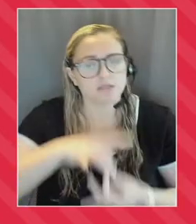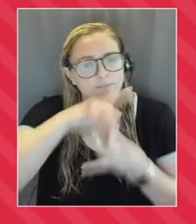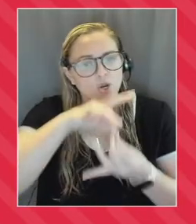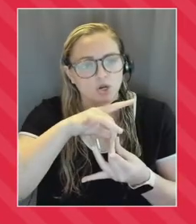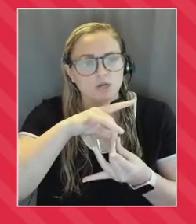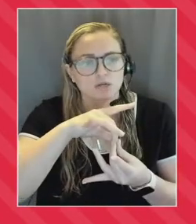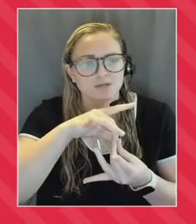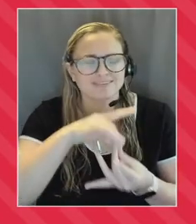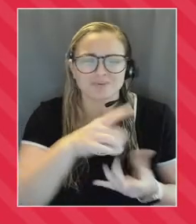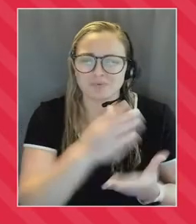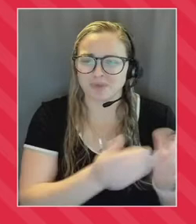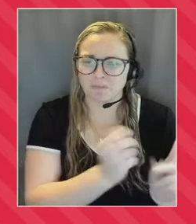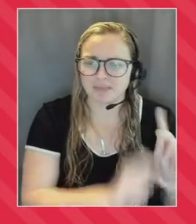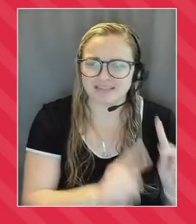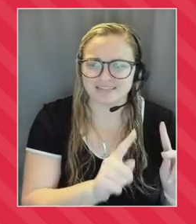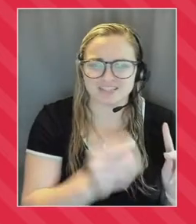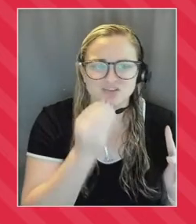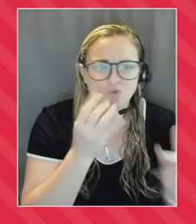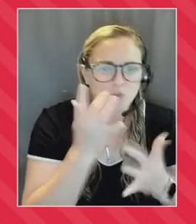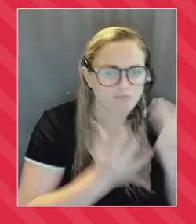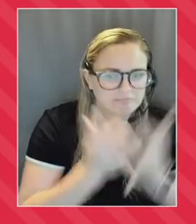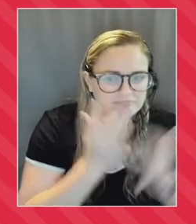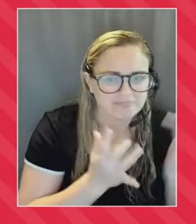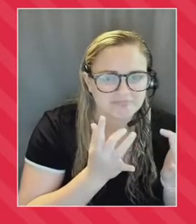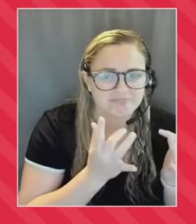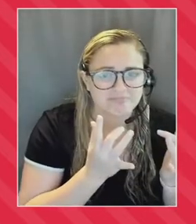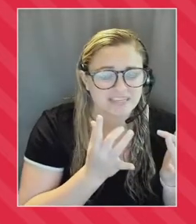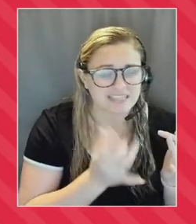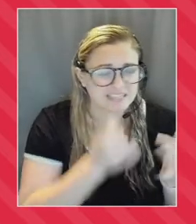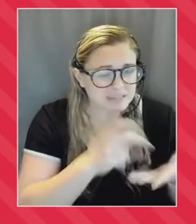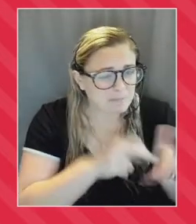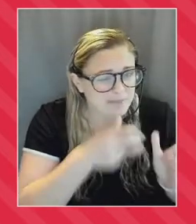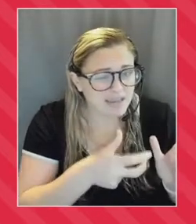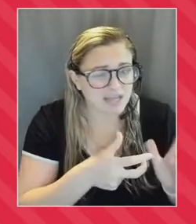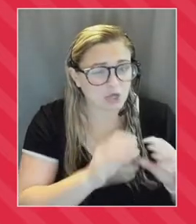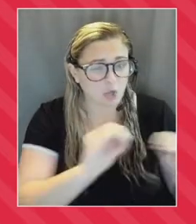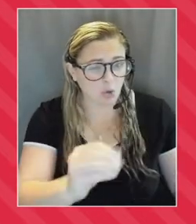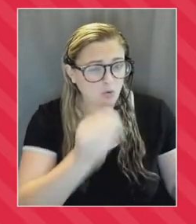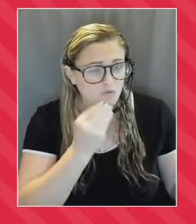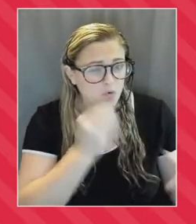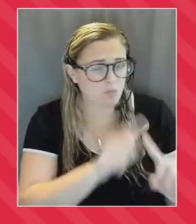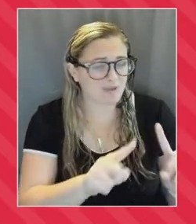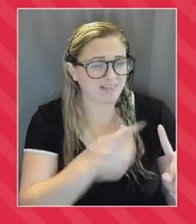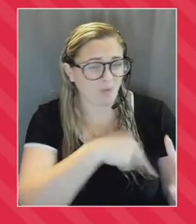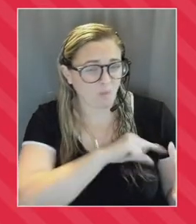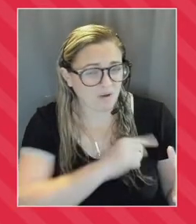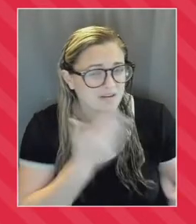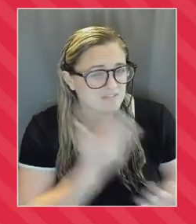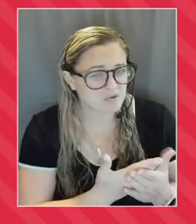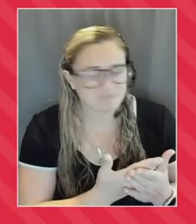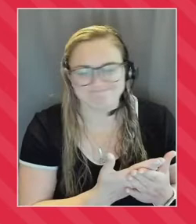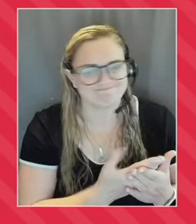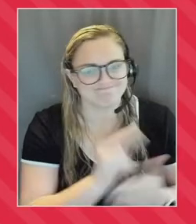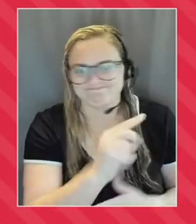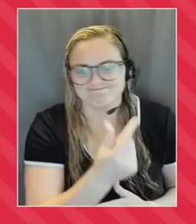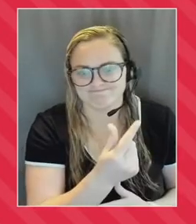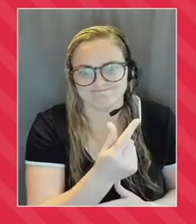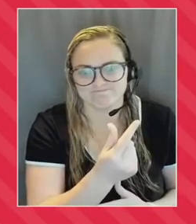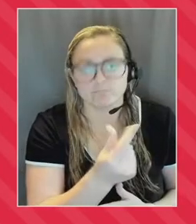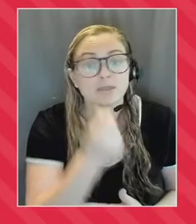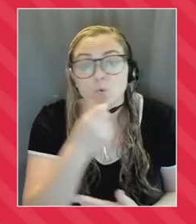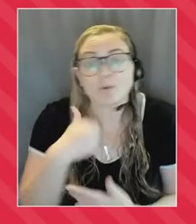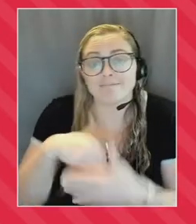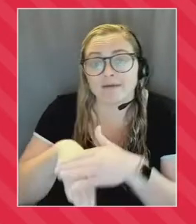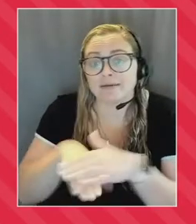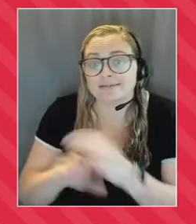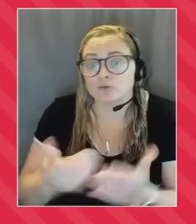deserts. That doesn't mean you don't have any food, but the quality of food might not be the highest. A lot of families and communities all across the country, they just don't have the access to fresh fruits